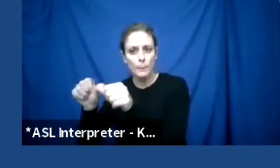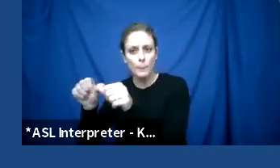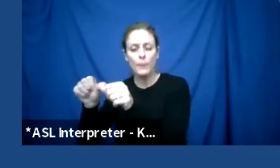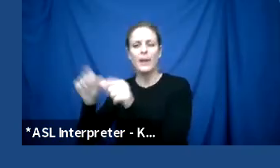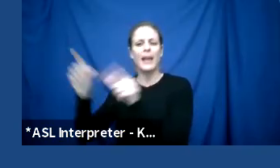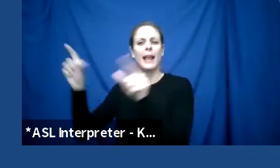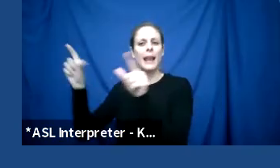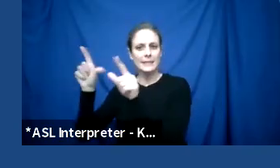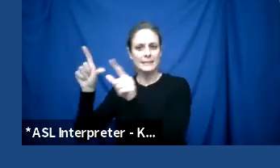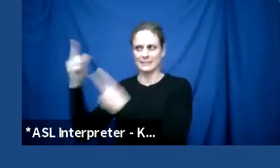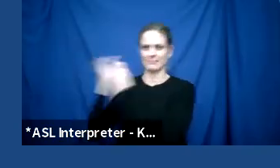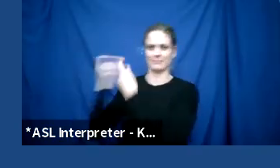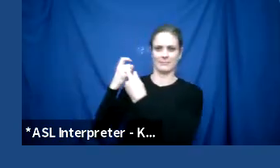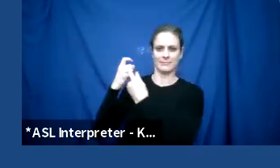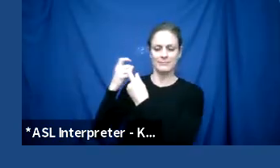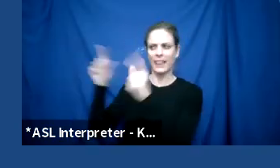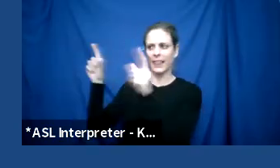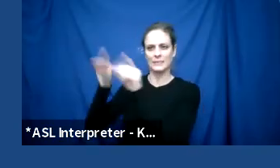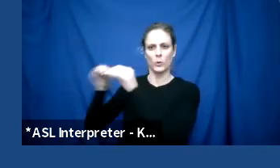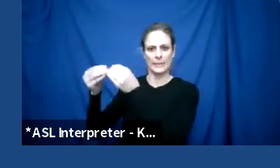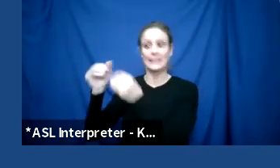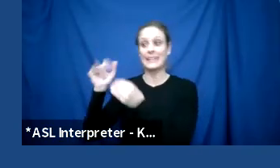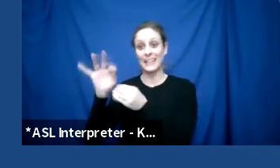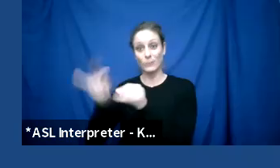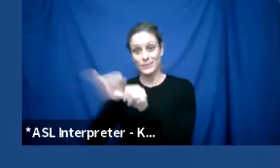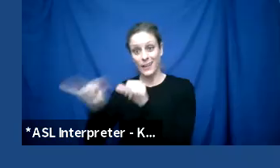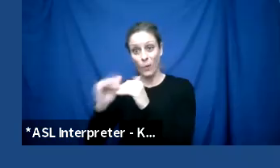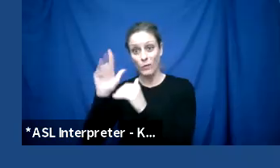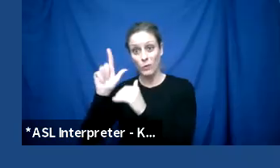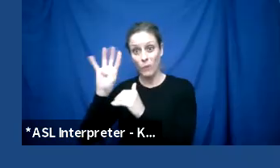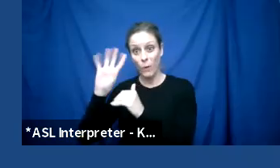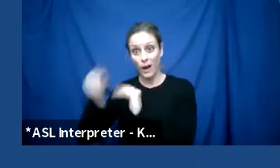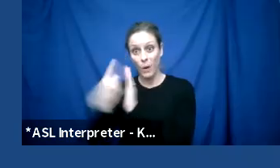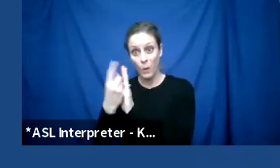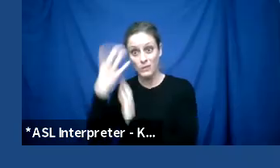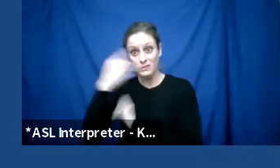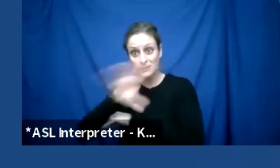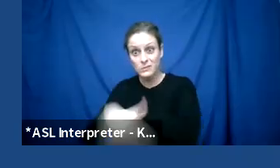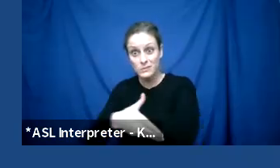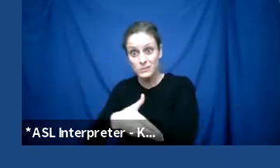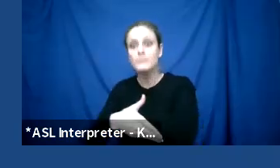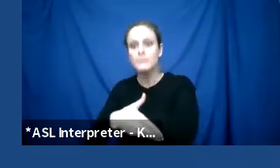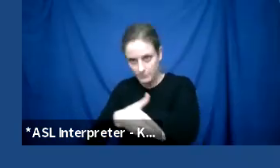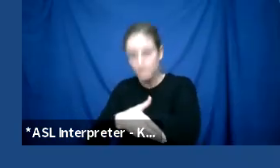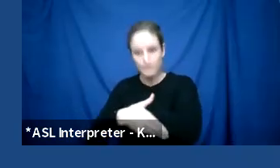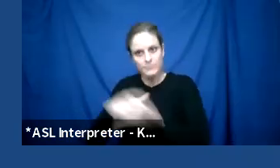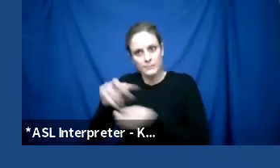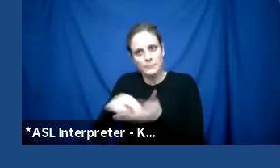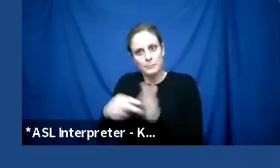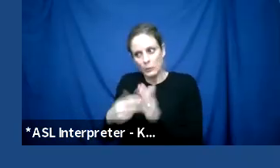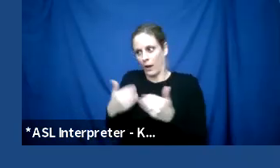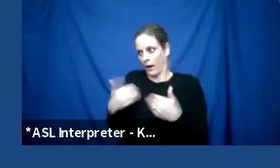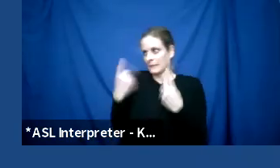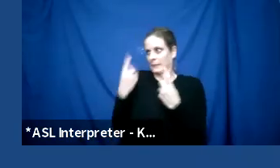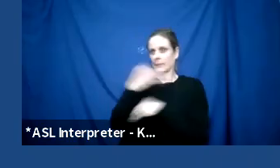exceeds 24 hours. So if that's the case, then more than likely you're going to have sleeping rooms, right?